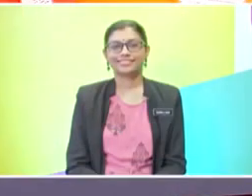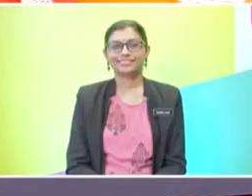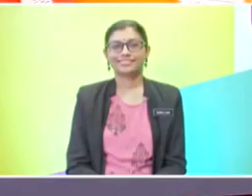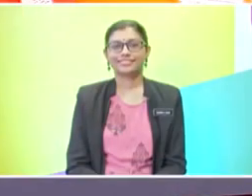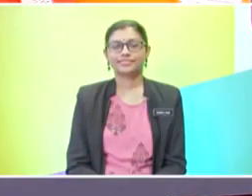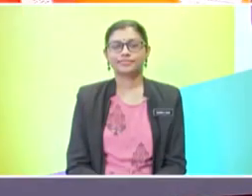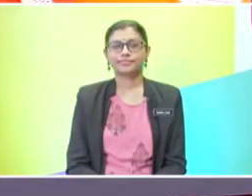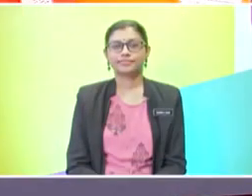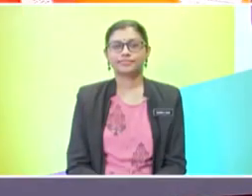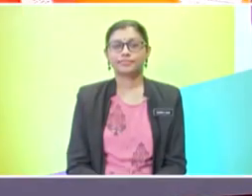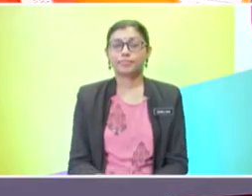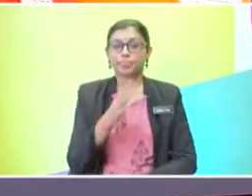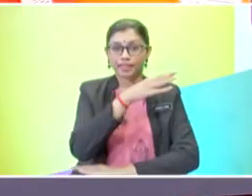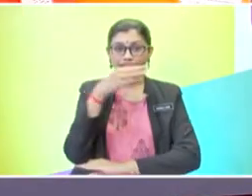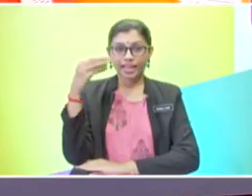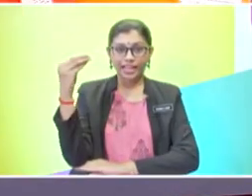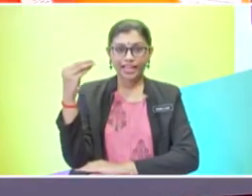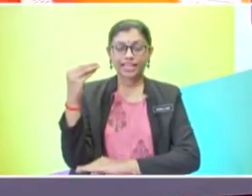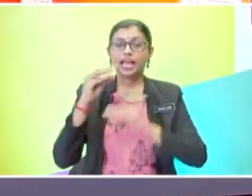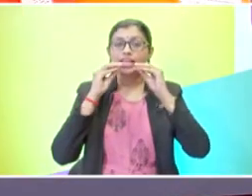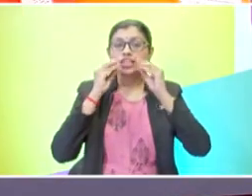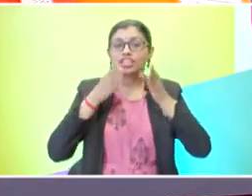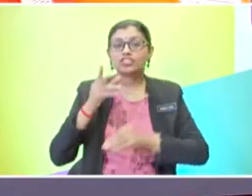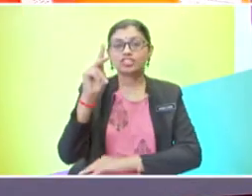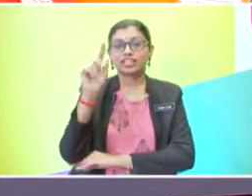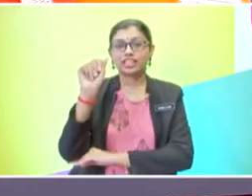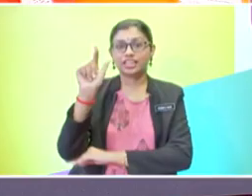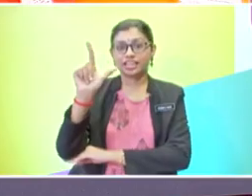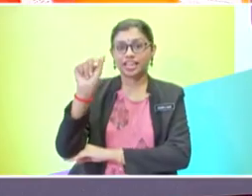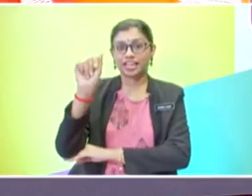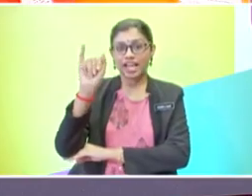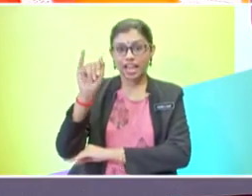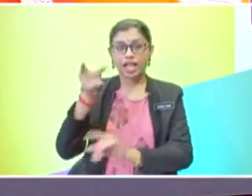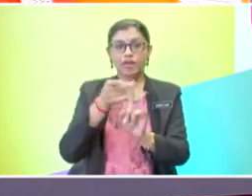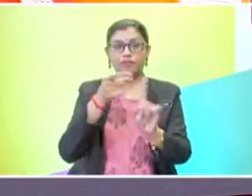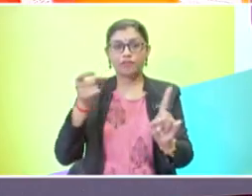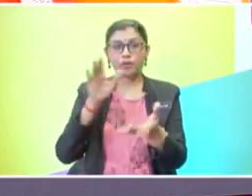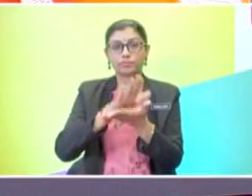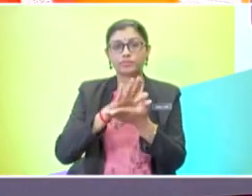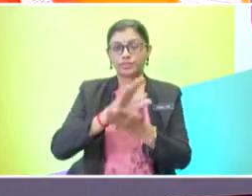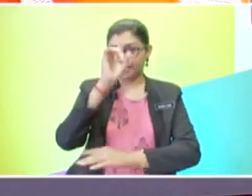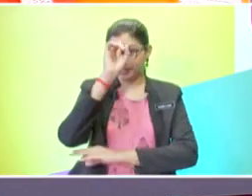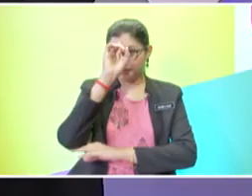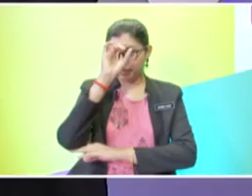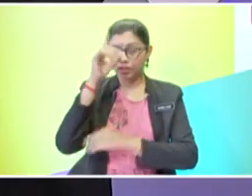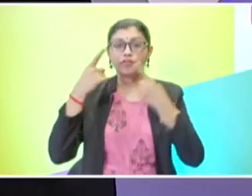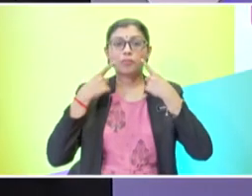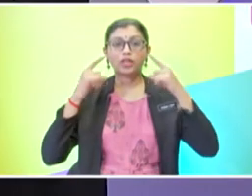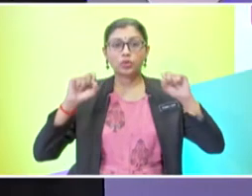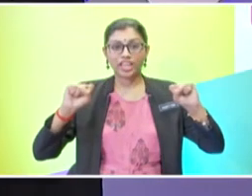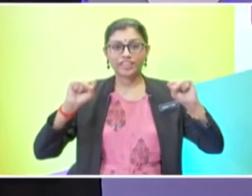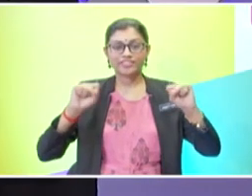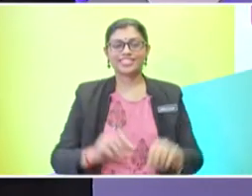Wonderful, and of course to lead our lesson for today, we have teacher Kalai from SJKT Batu Cave, Selangor. Hi teacher.